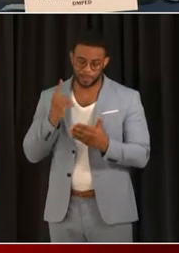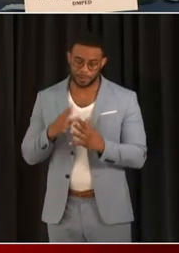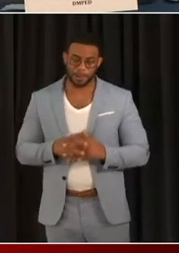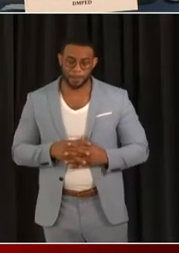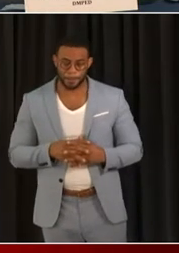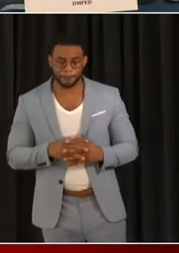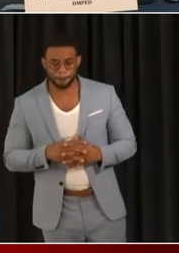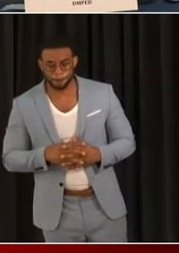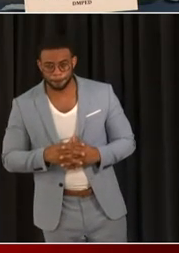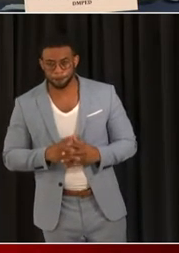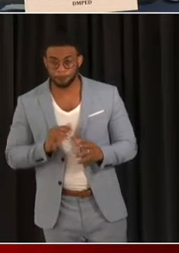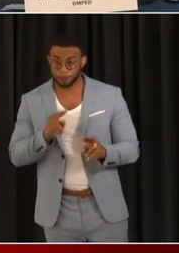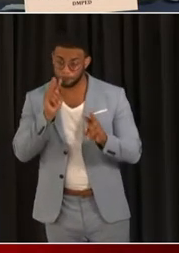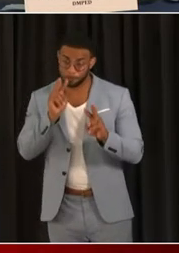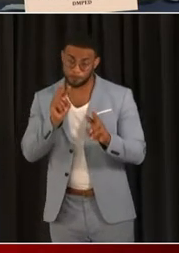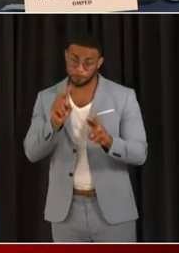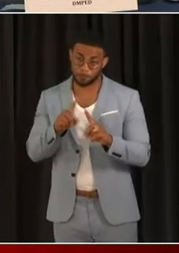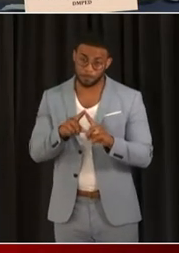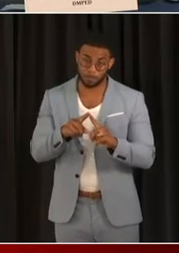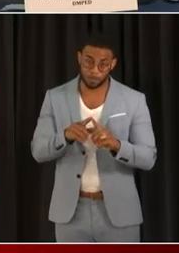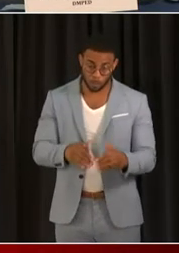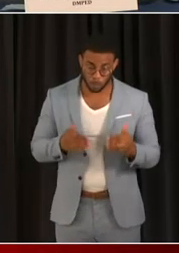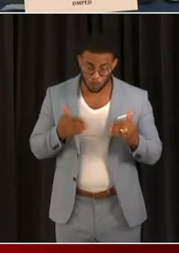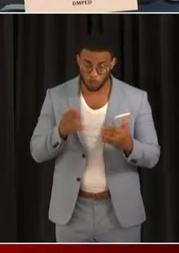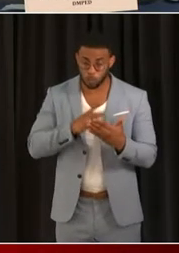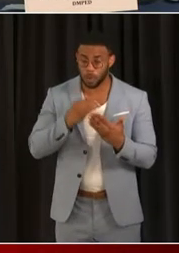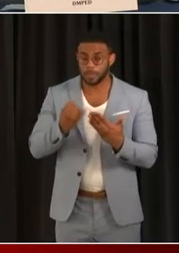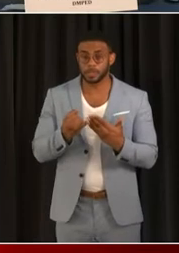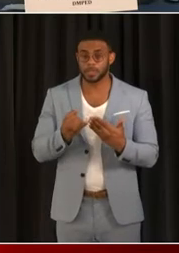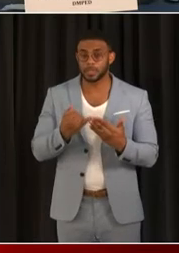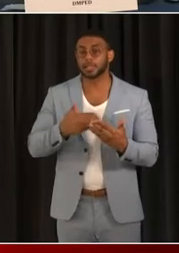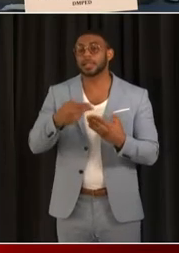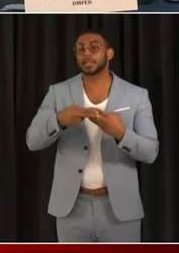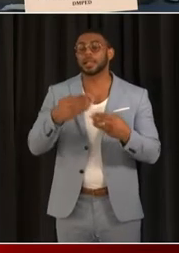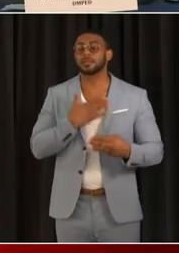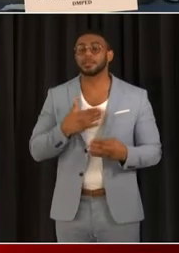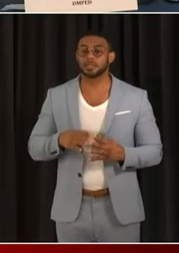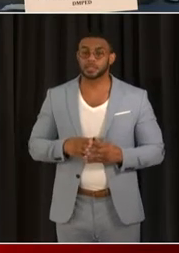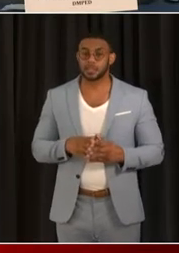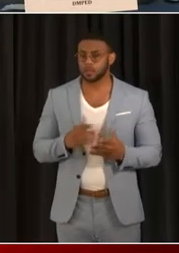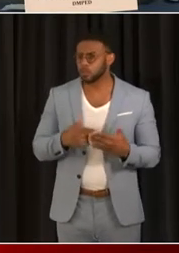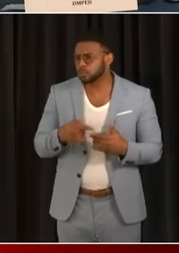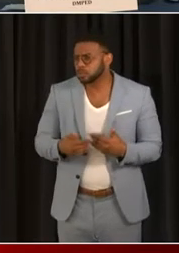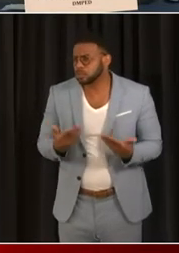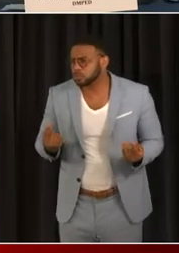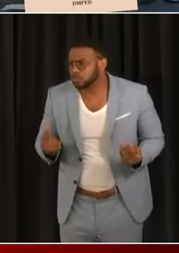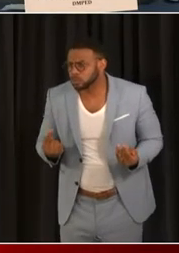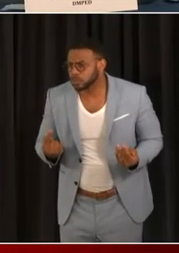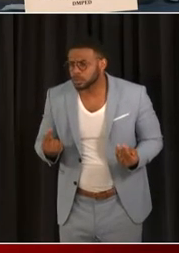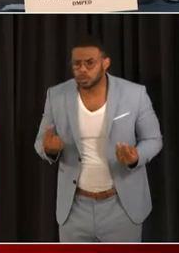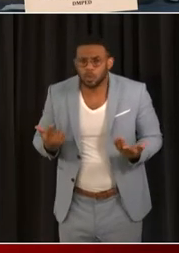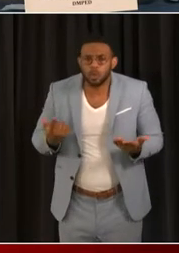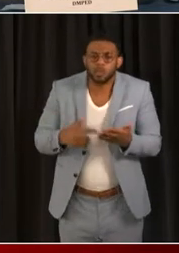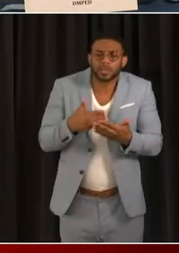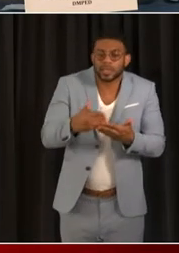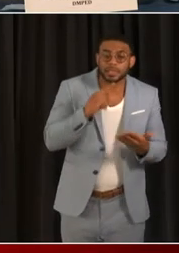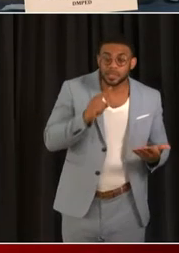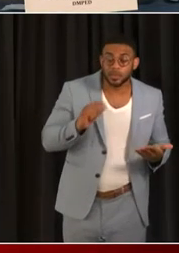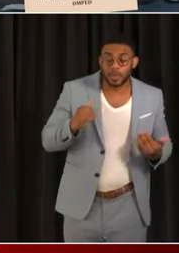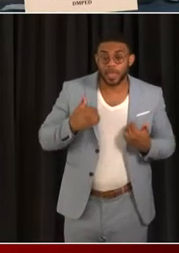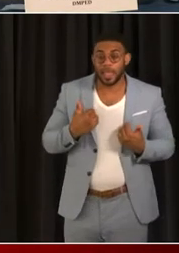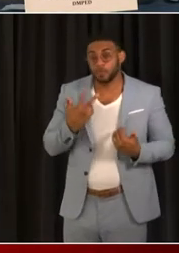week. So we look forward to moving this project along. Next slide. And so what's next? What's